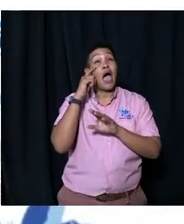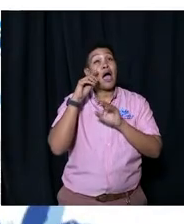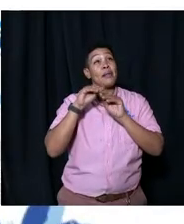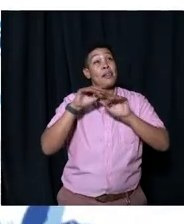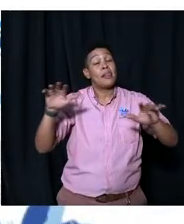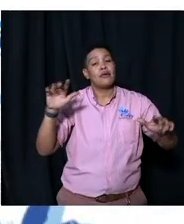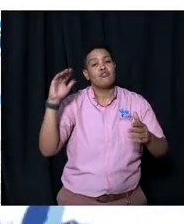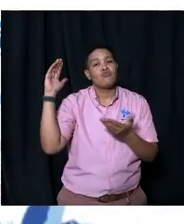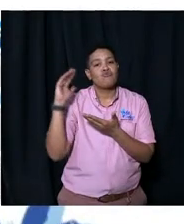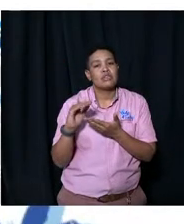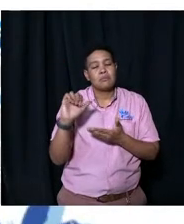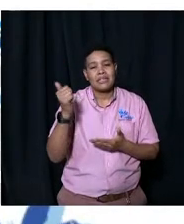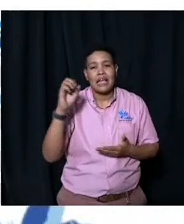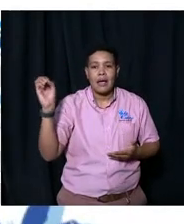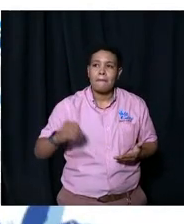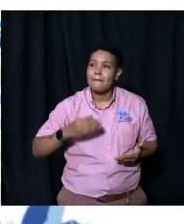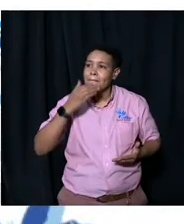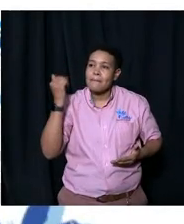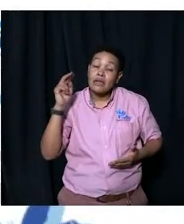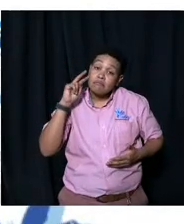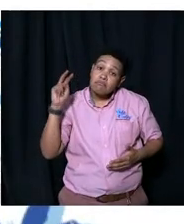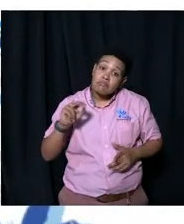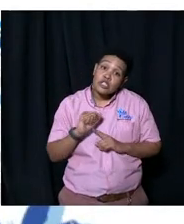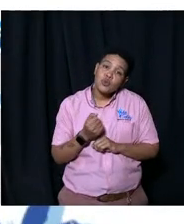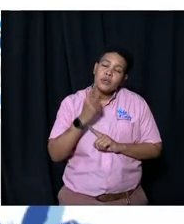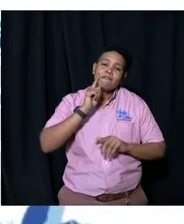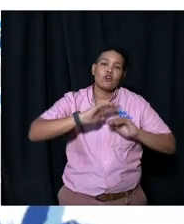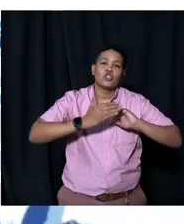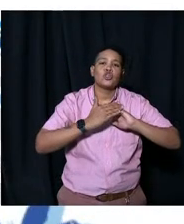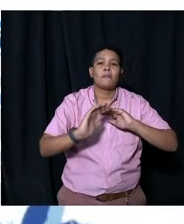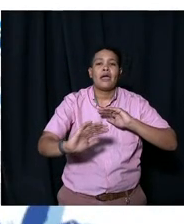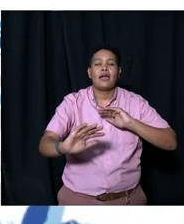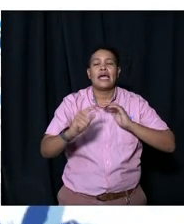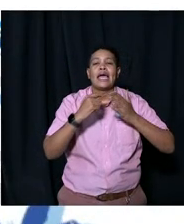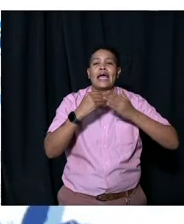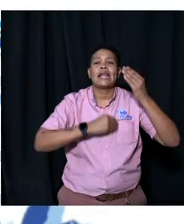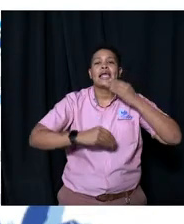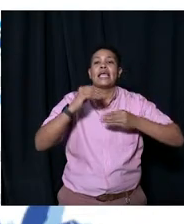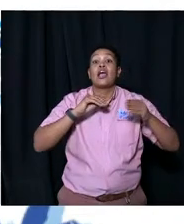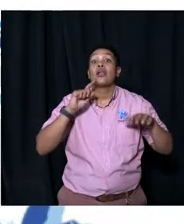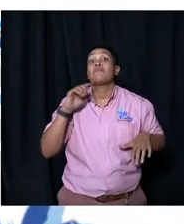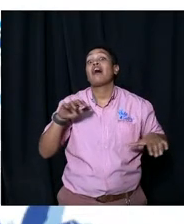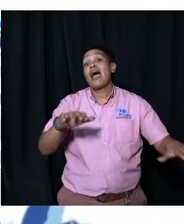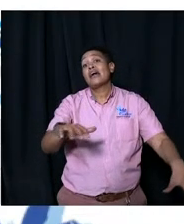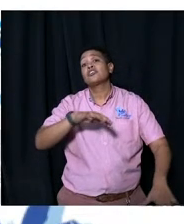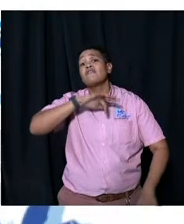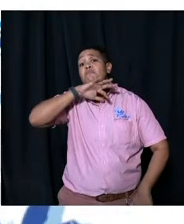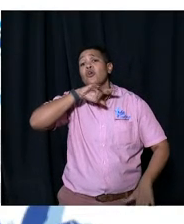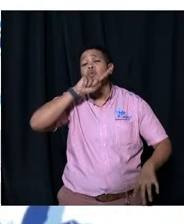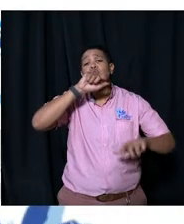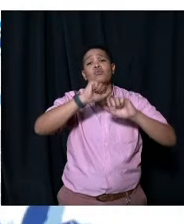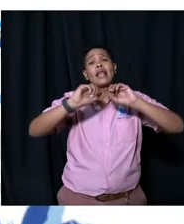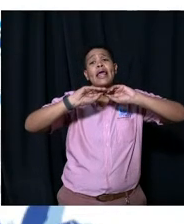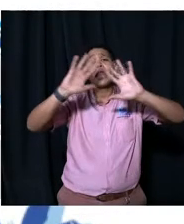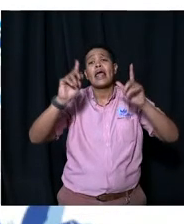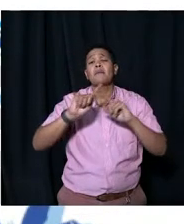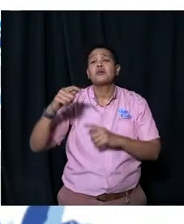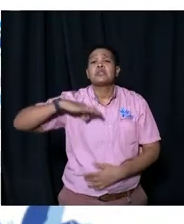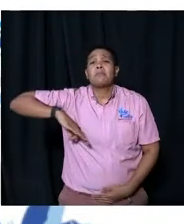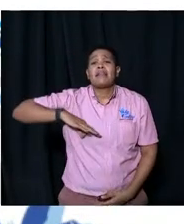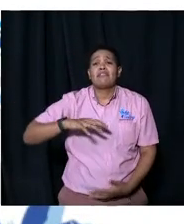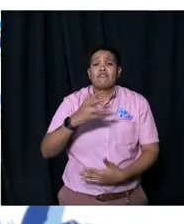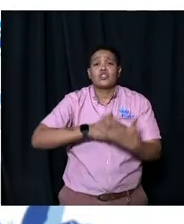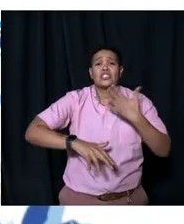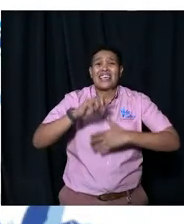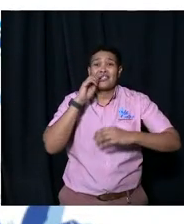So this is a best case scenario for Jamaica. The economic case for acting on pollution is clear, and the benefits for